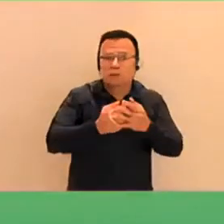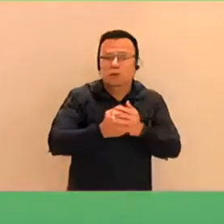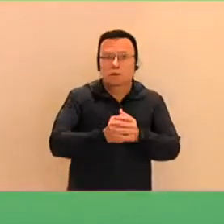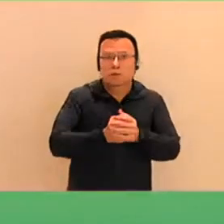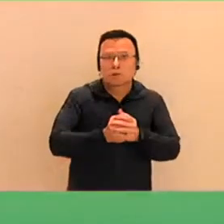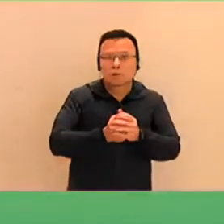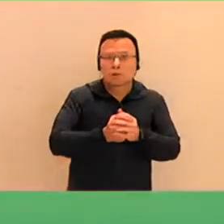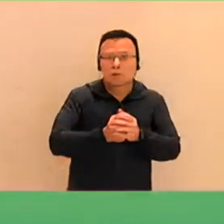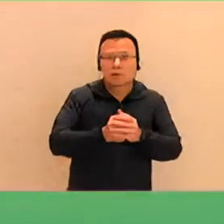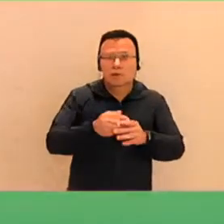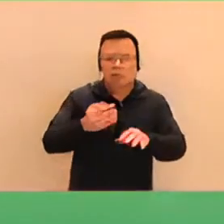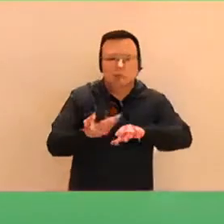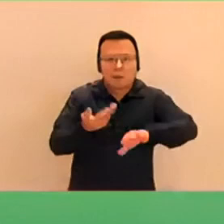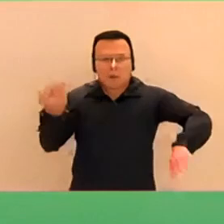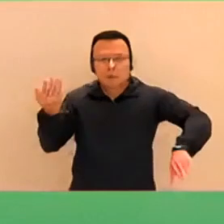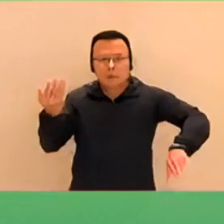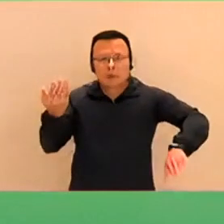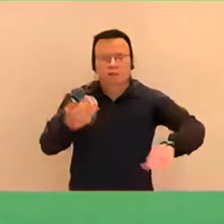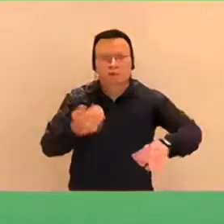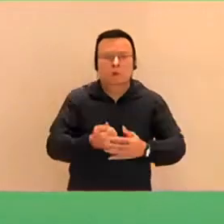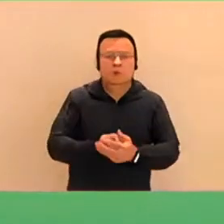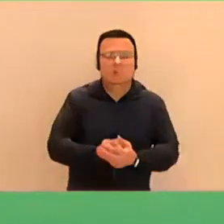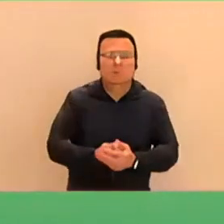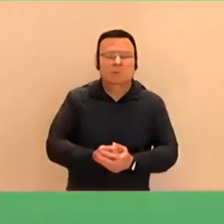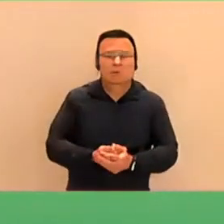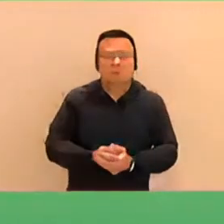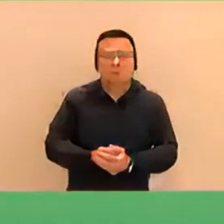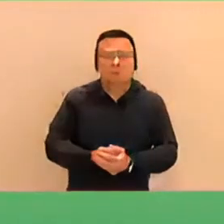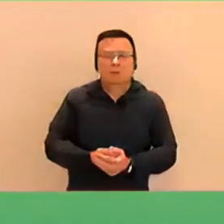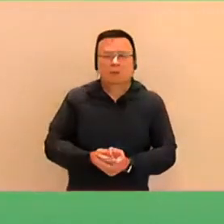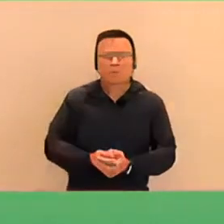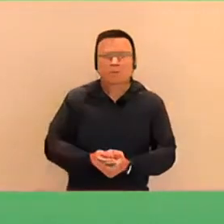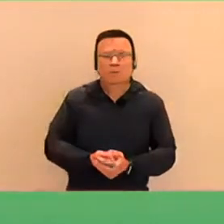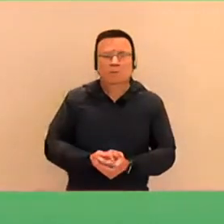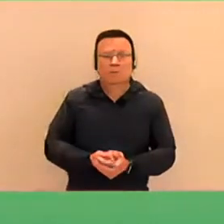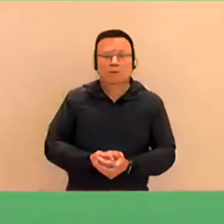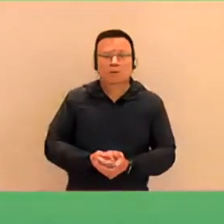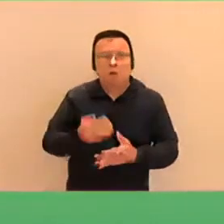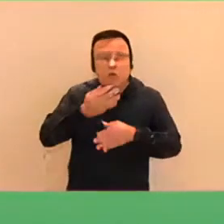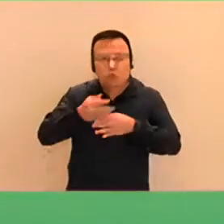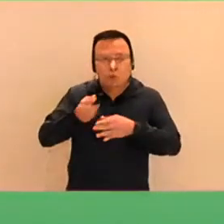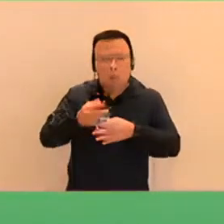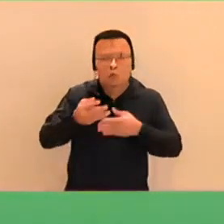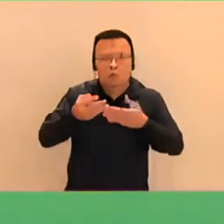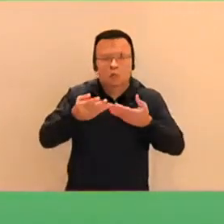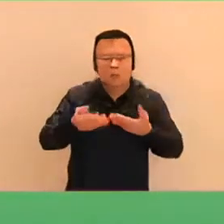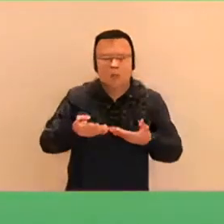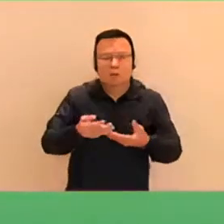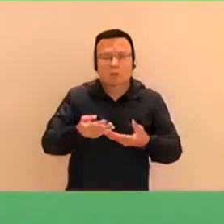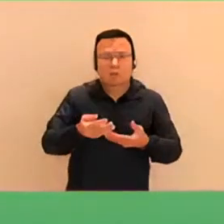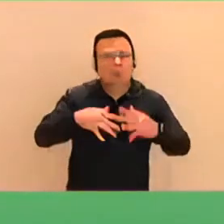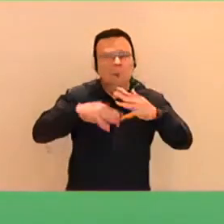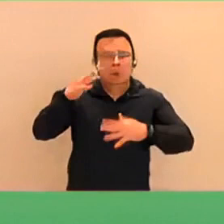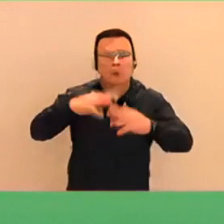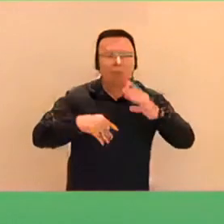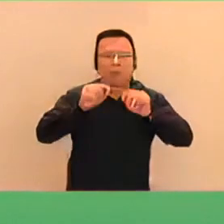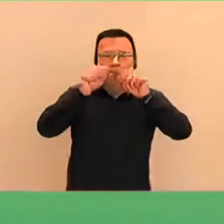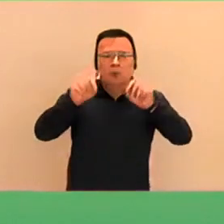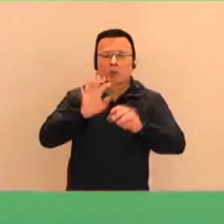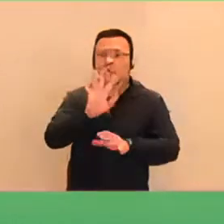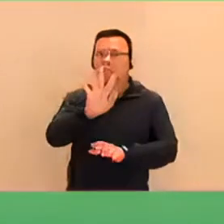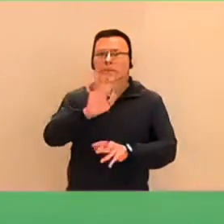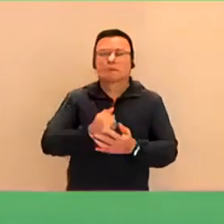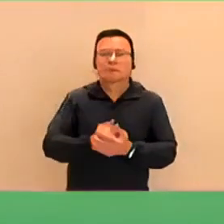So it's not the problem or the duty of the technology, but we have to use them